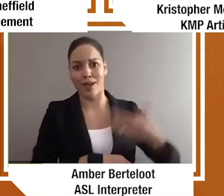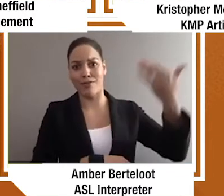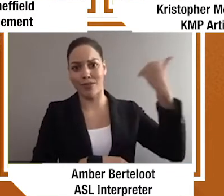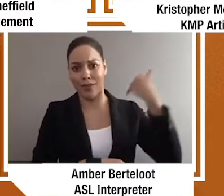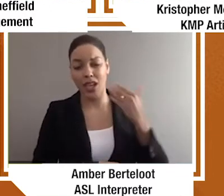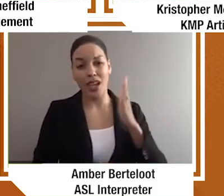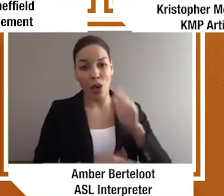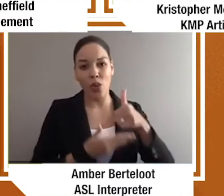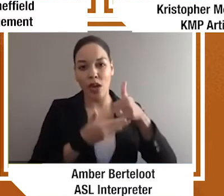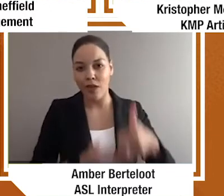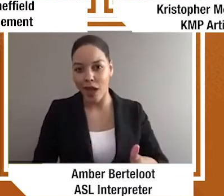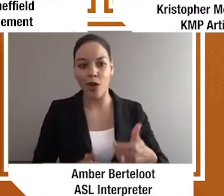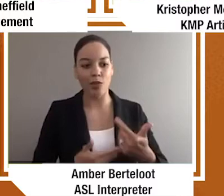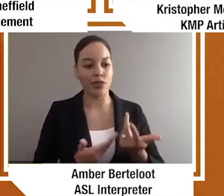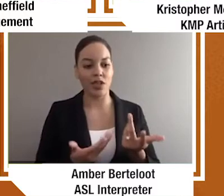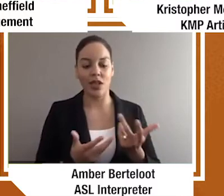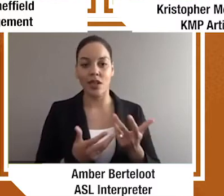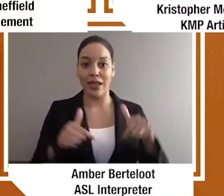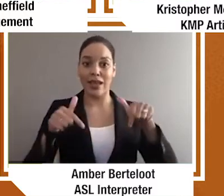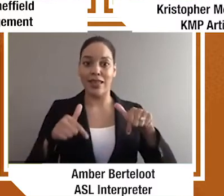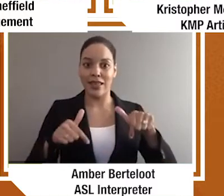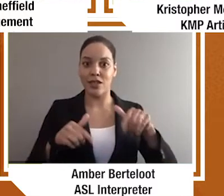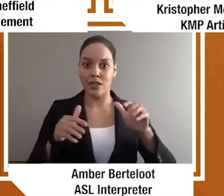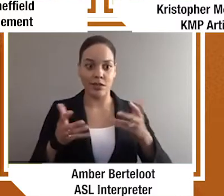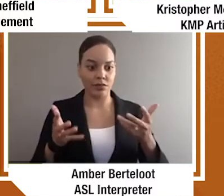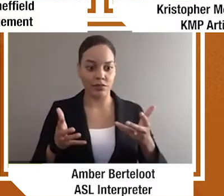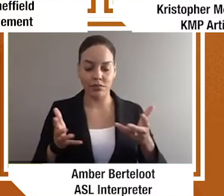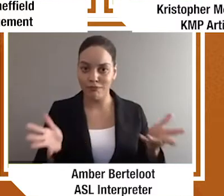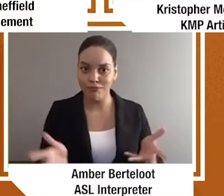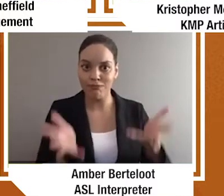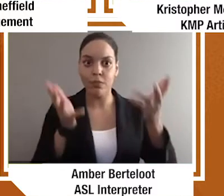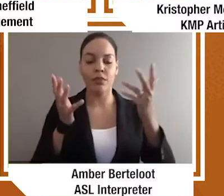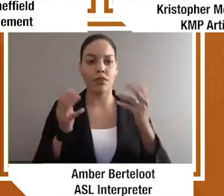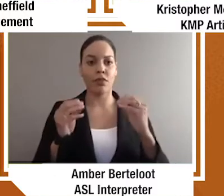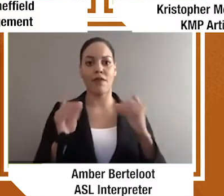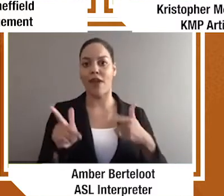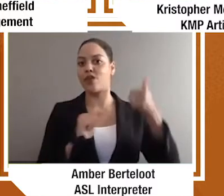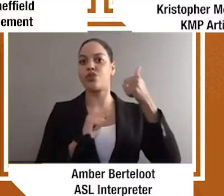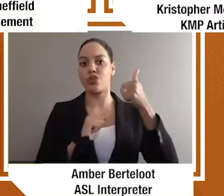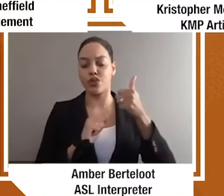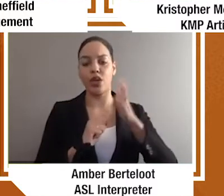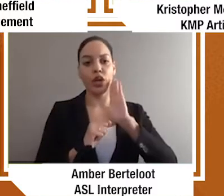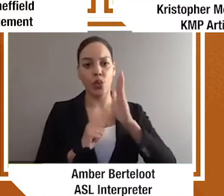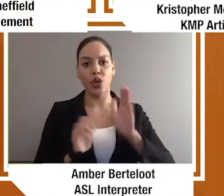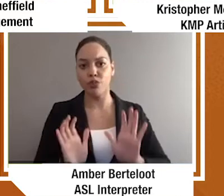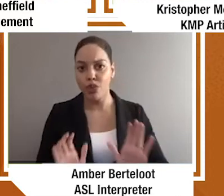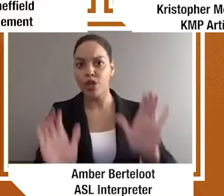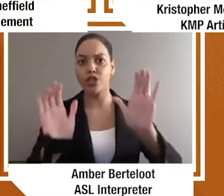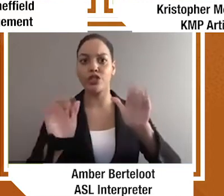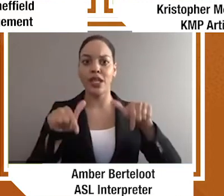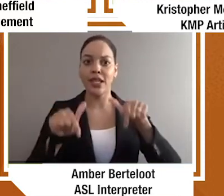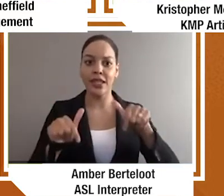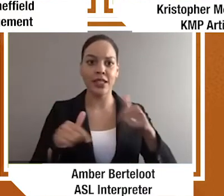it would have helped the cause a lot more faster. It would have definitely pushed the cause in